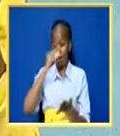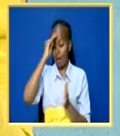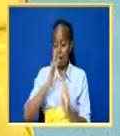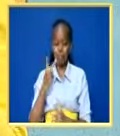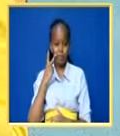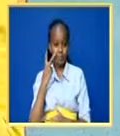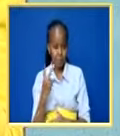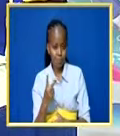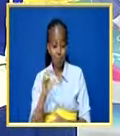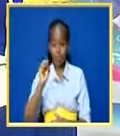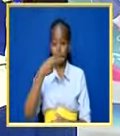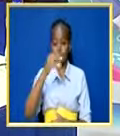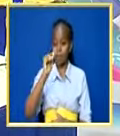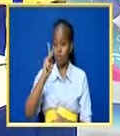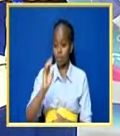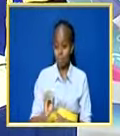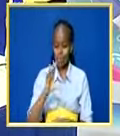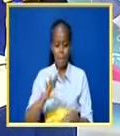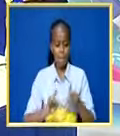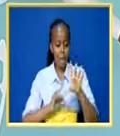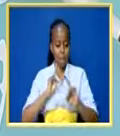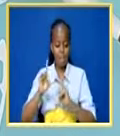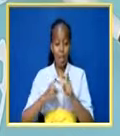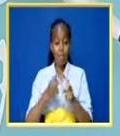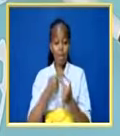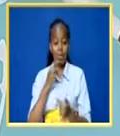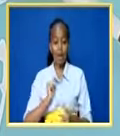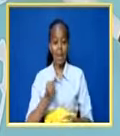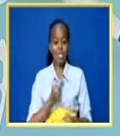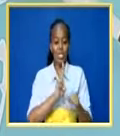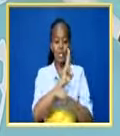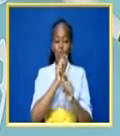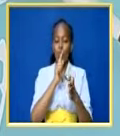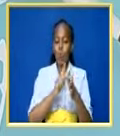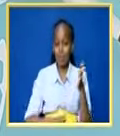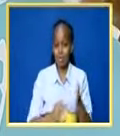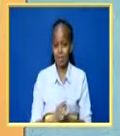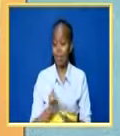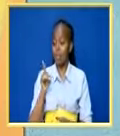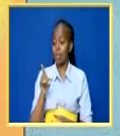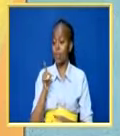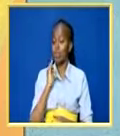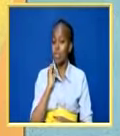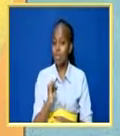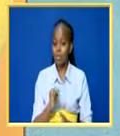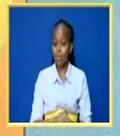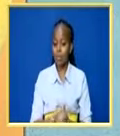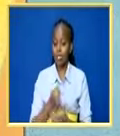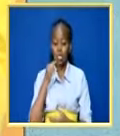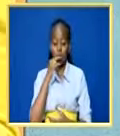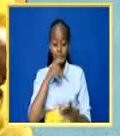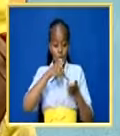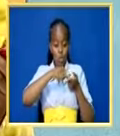watch Shiko, what she's picking, and then she'll tell us the use. This is toothpaste.